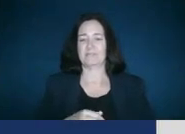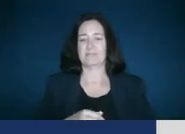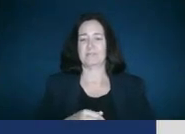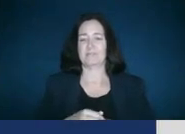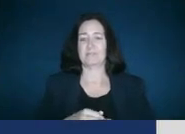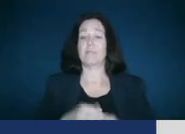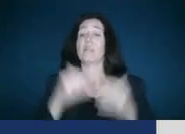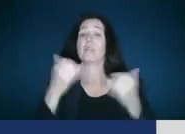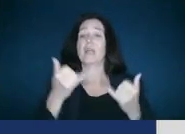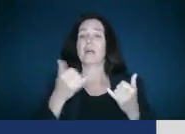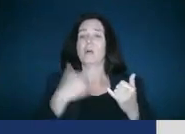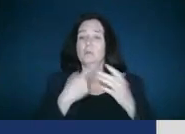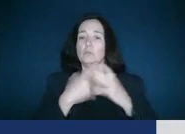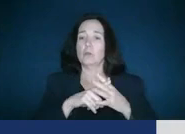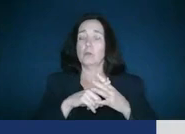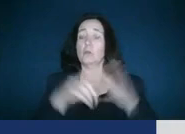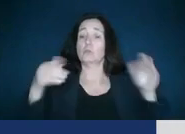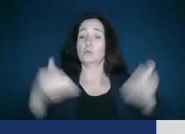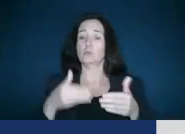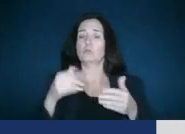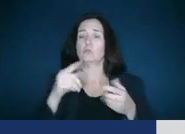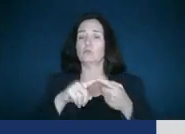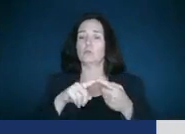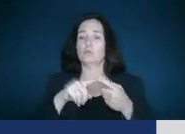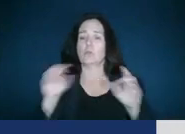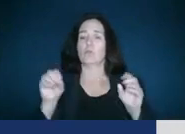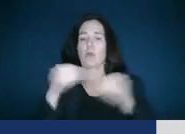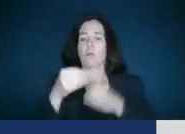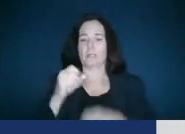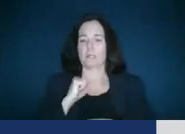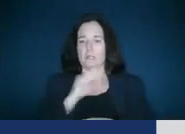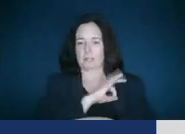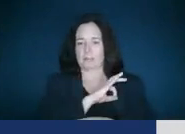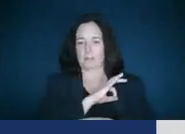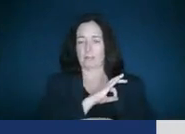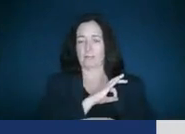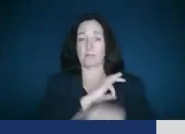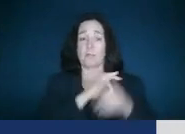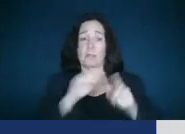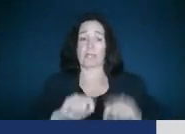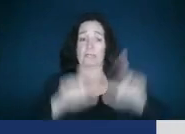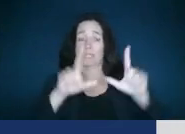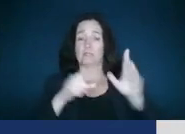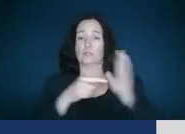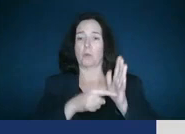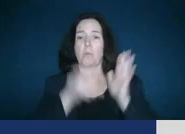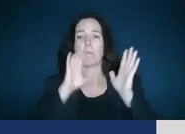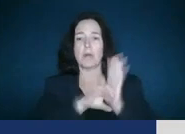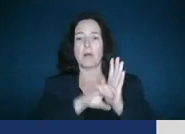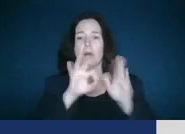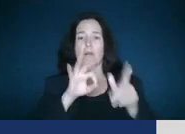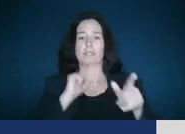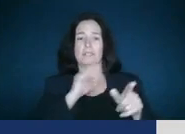I'd like to start by introducing you to our office staff. This slide shows pictures of the